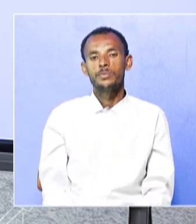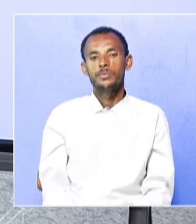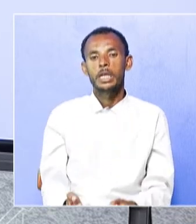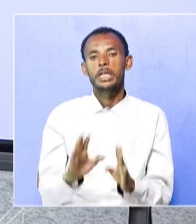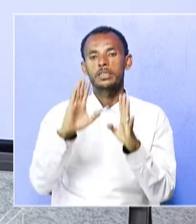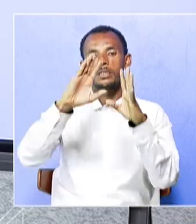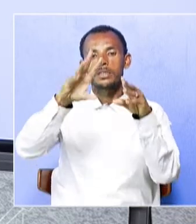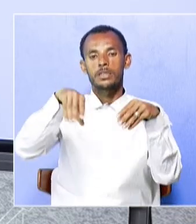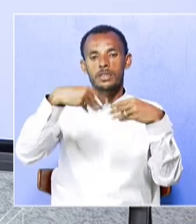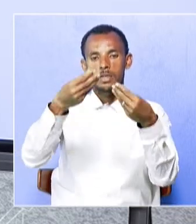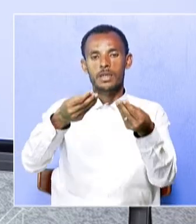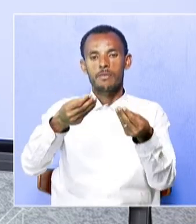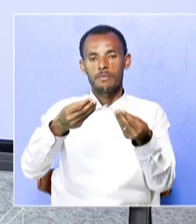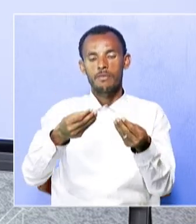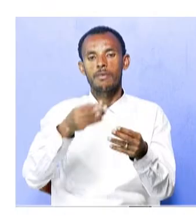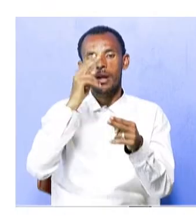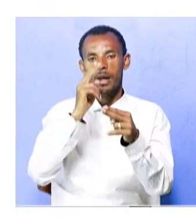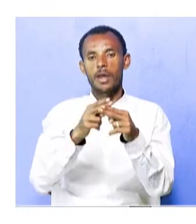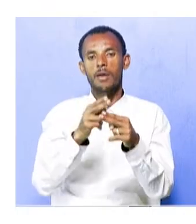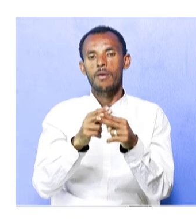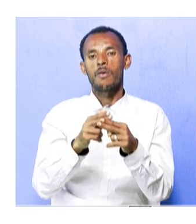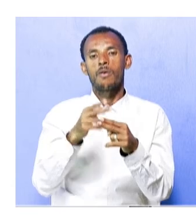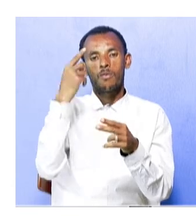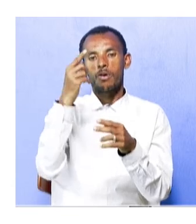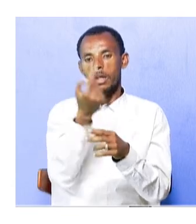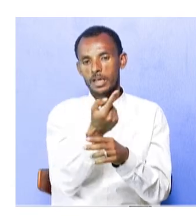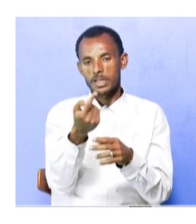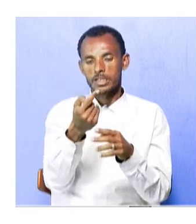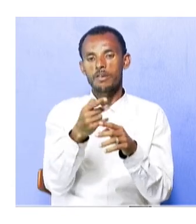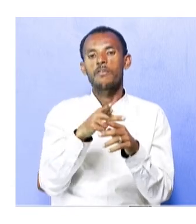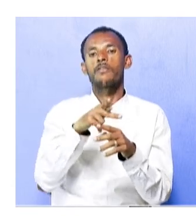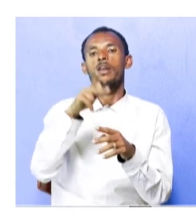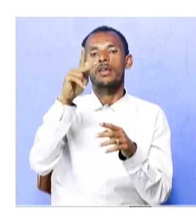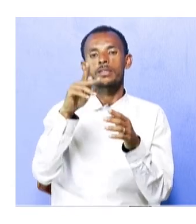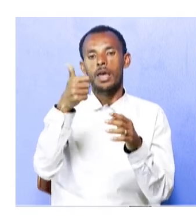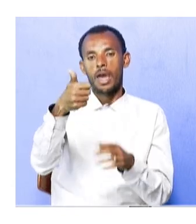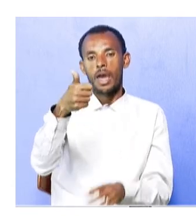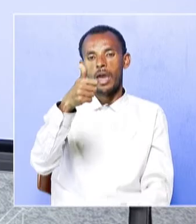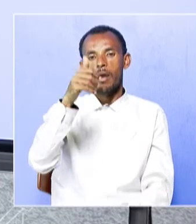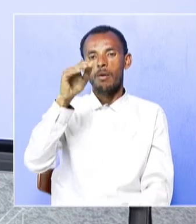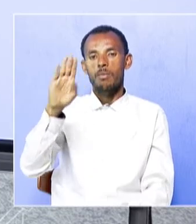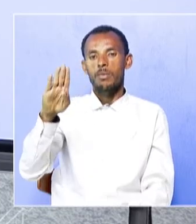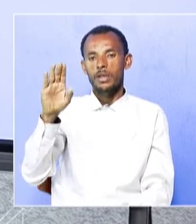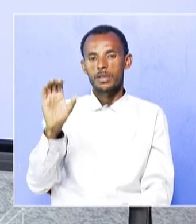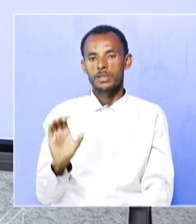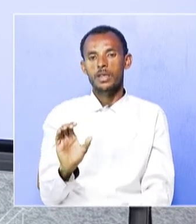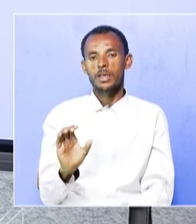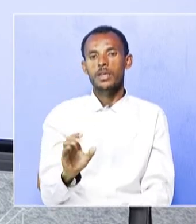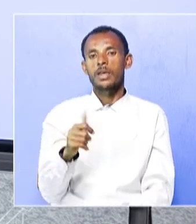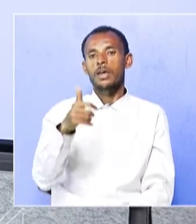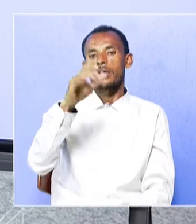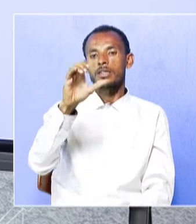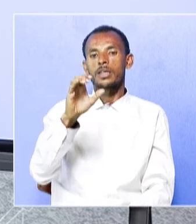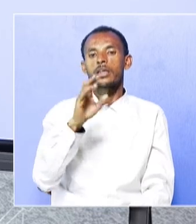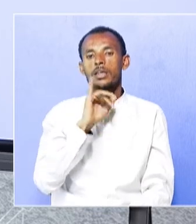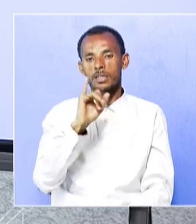let's give a naming for each vertex, say A, B, C. So clearly AC will be the